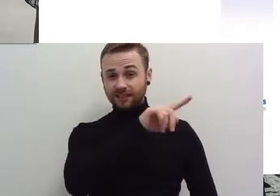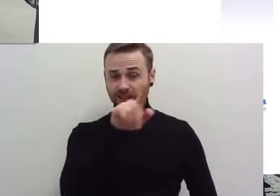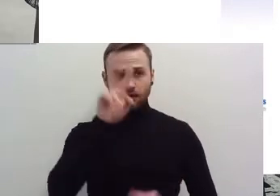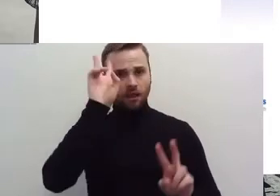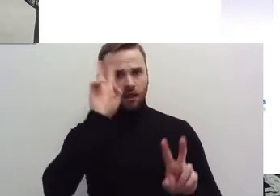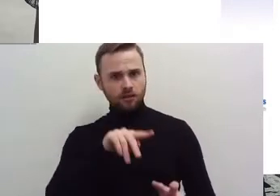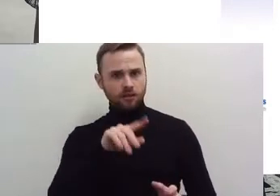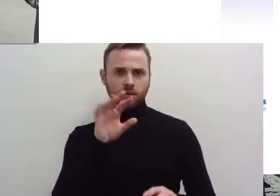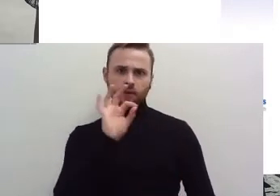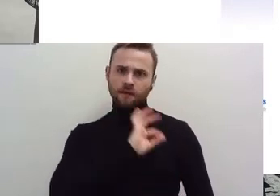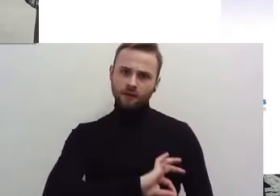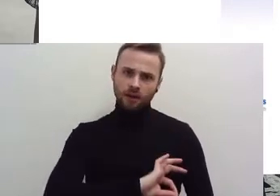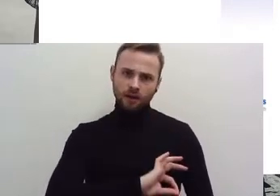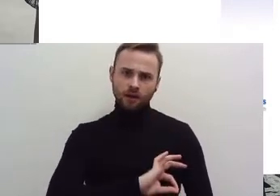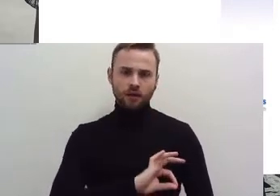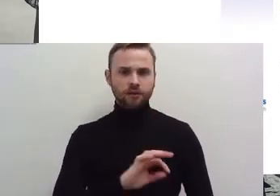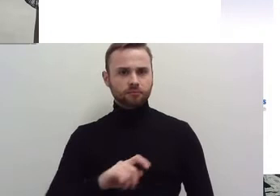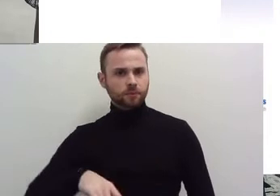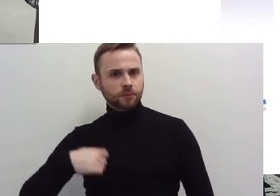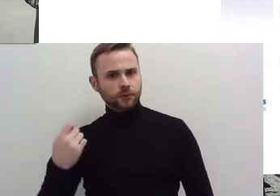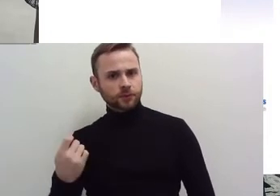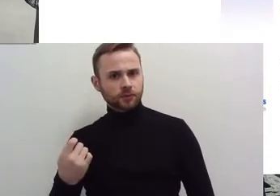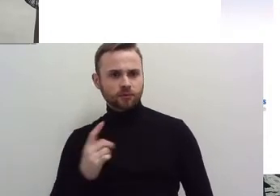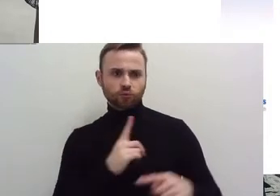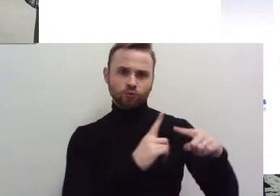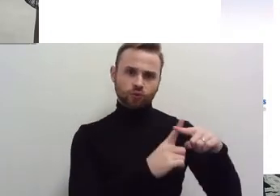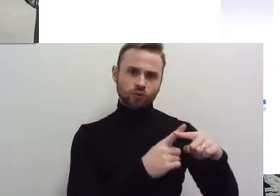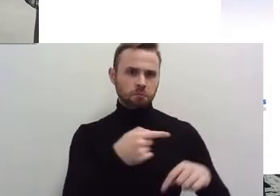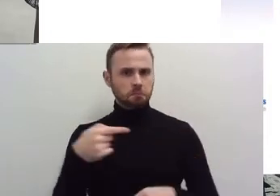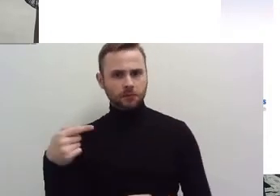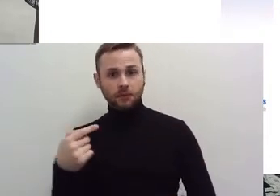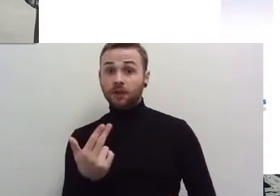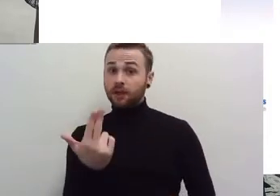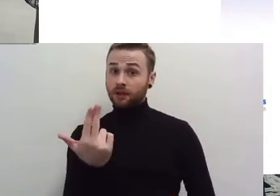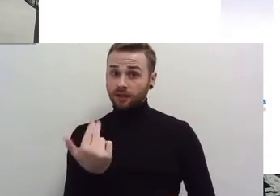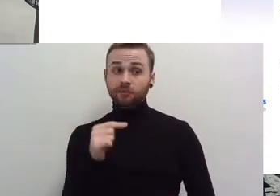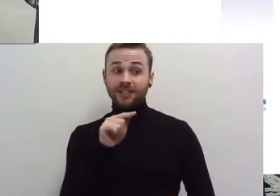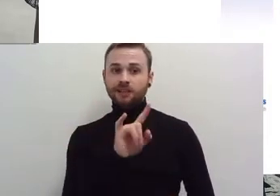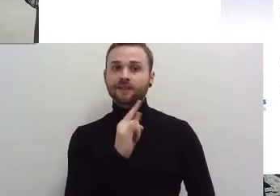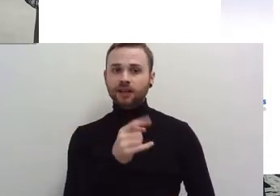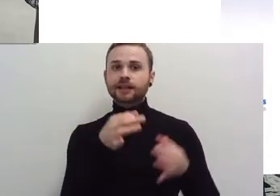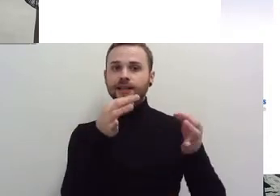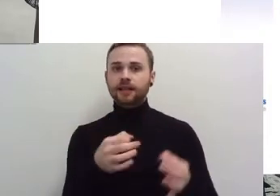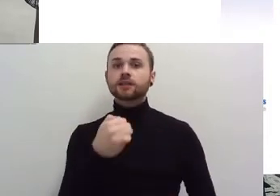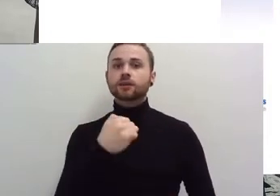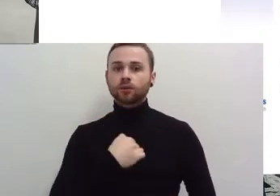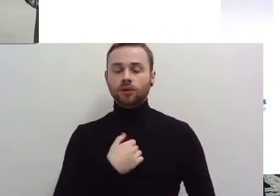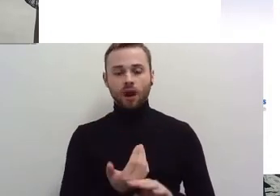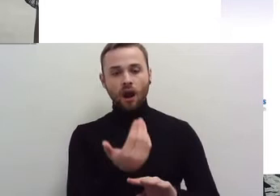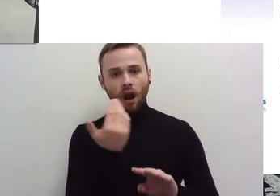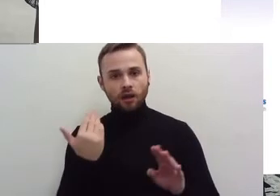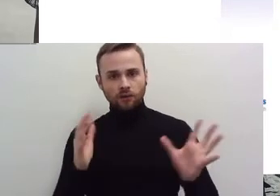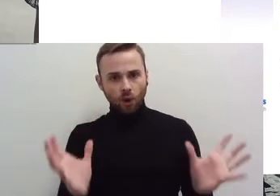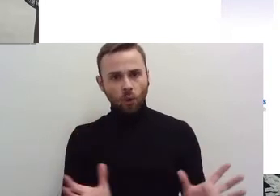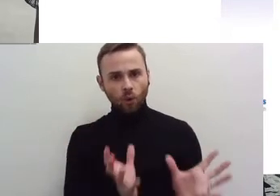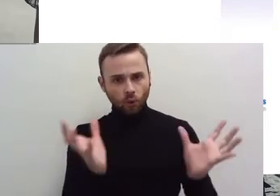course it's good that a child has the right to be in preschool or daycare, but if we are